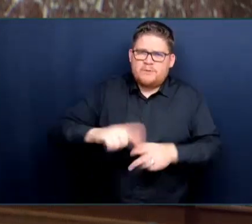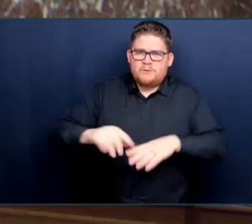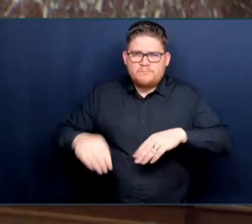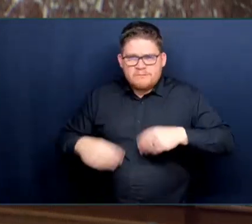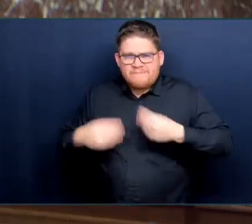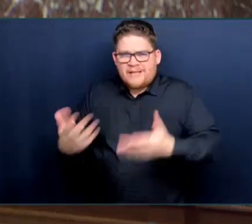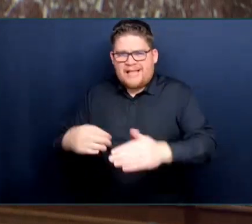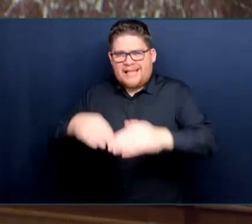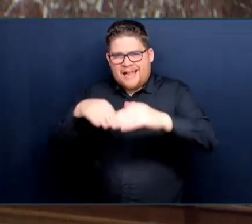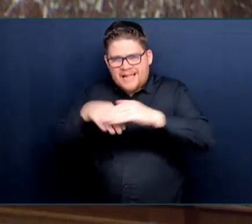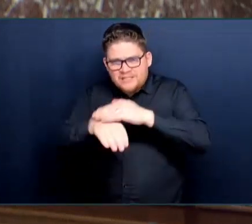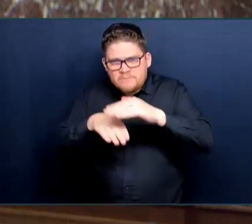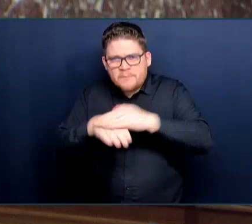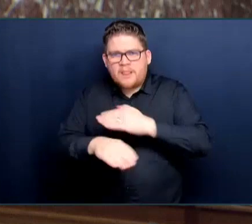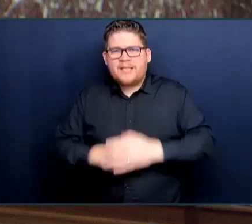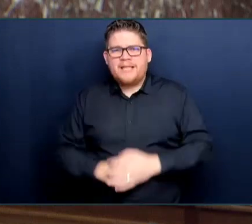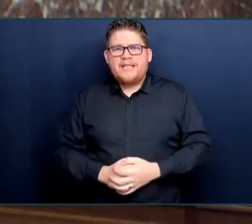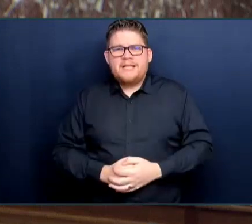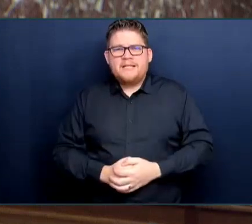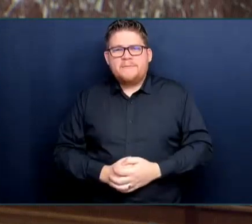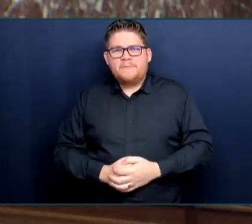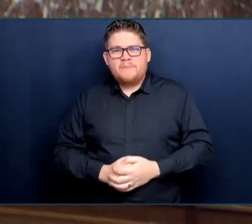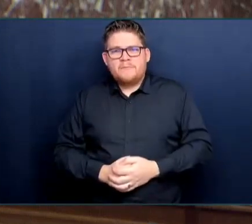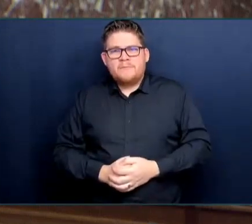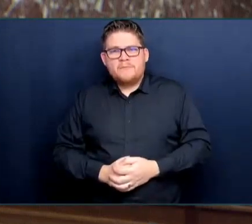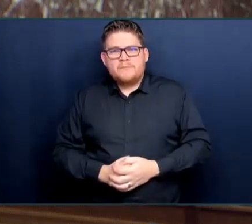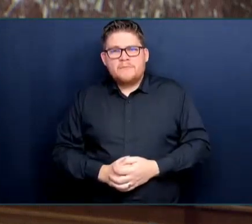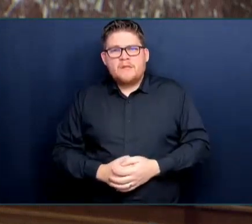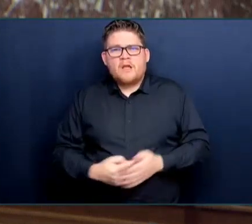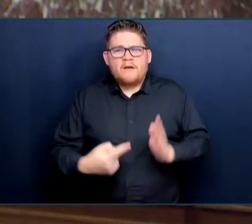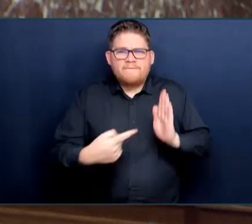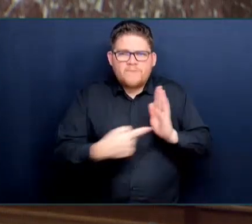fund. That's what progress looks like, Mr. Speaker, and that's what this budget does.